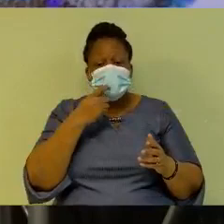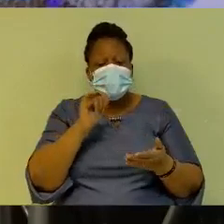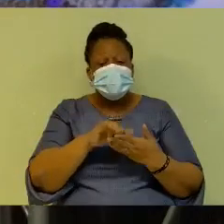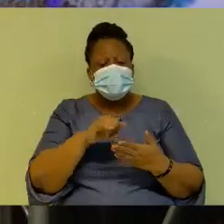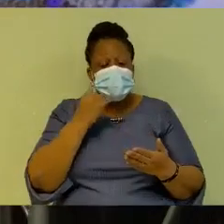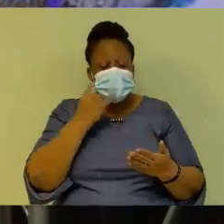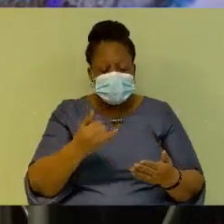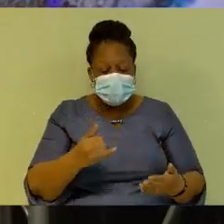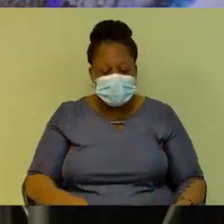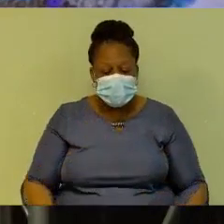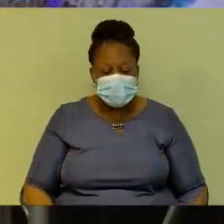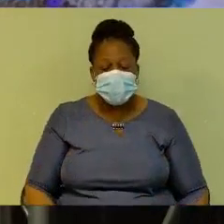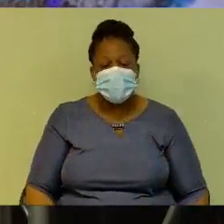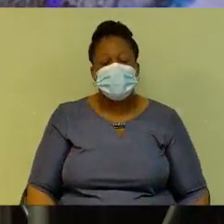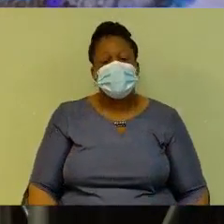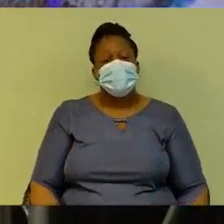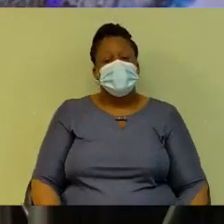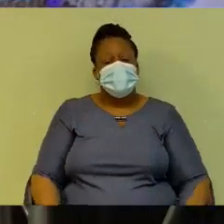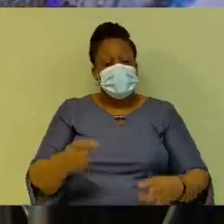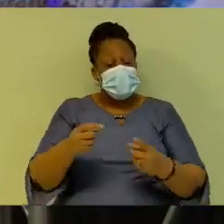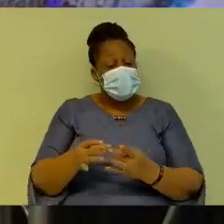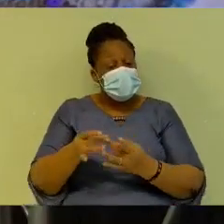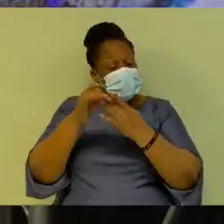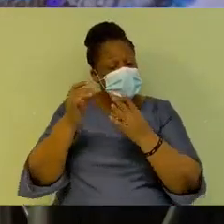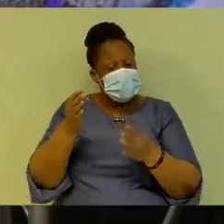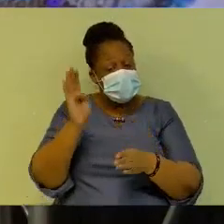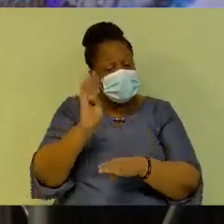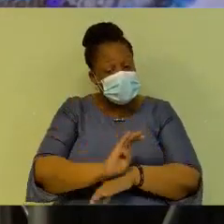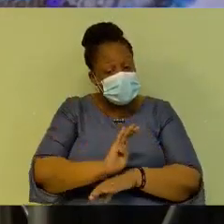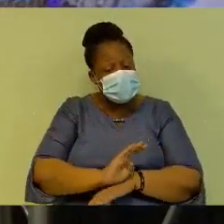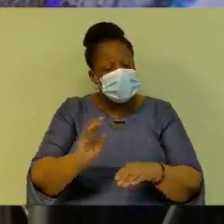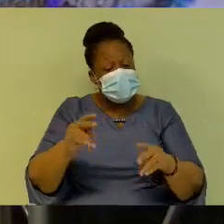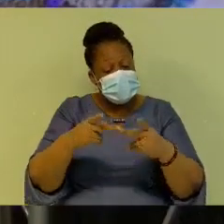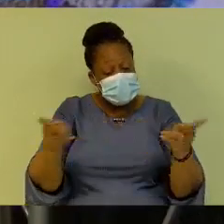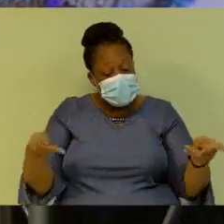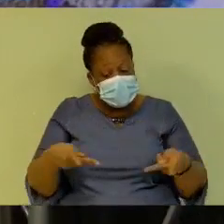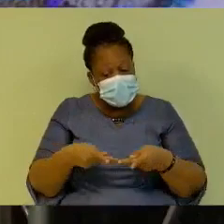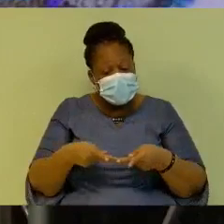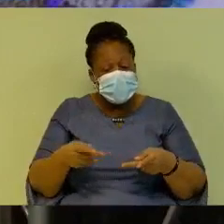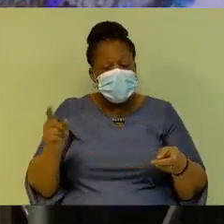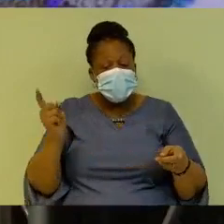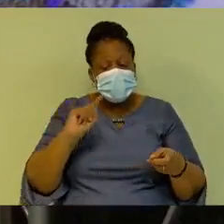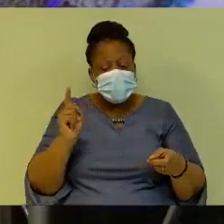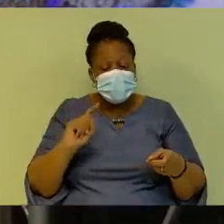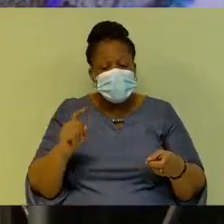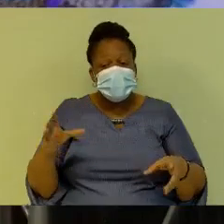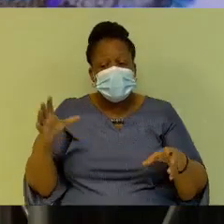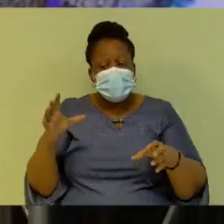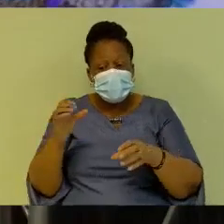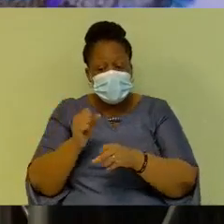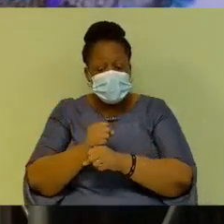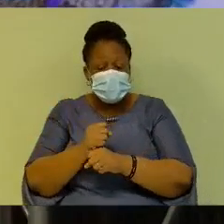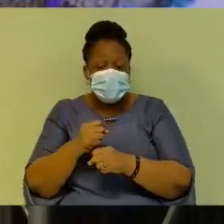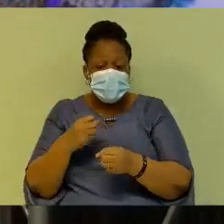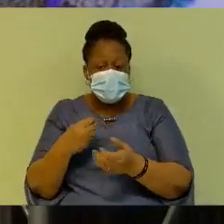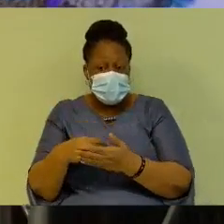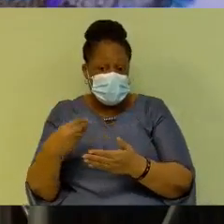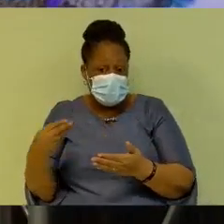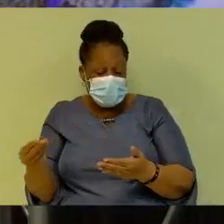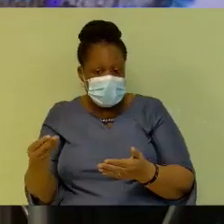where high-value items or cash are traded. We remind you that you